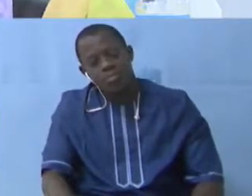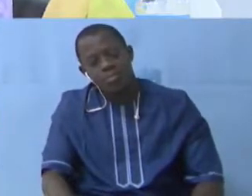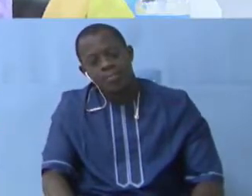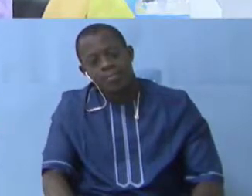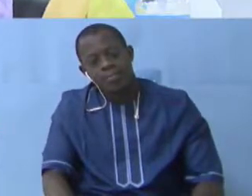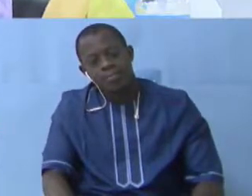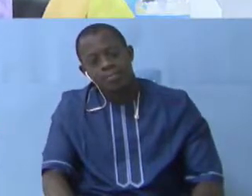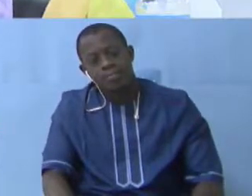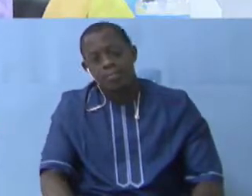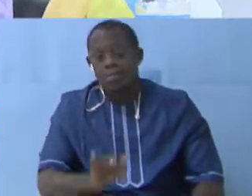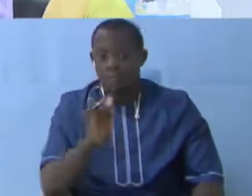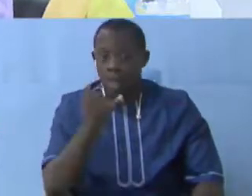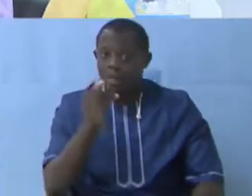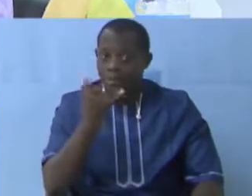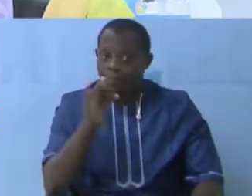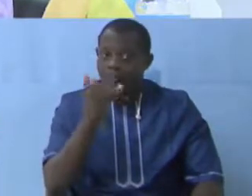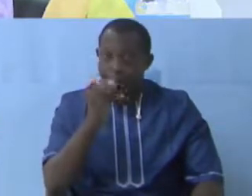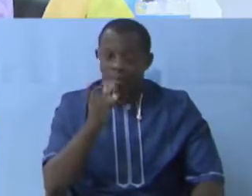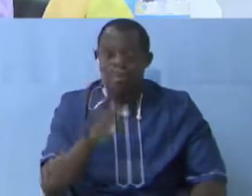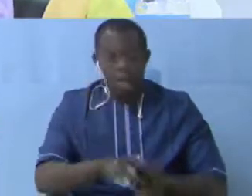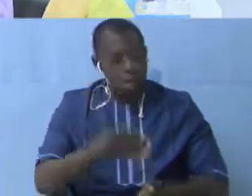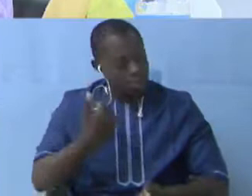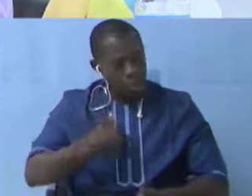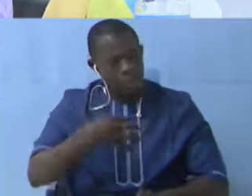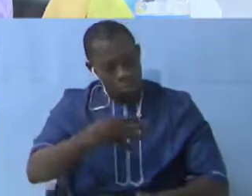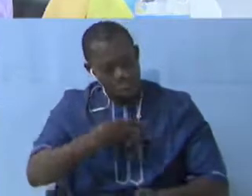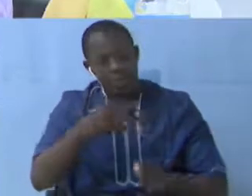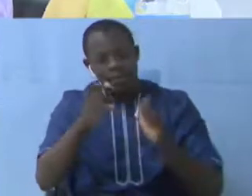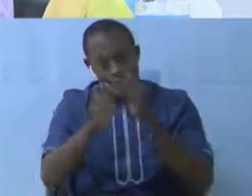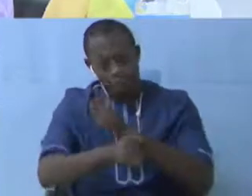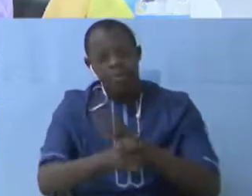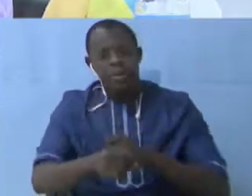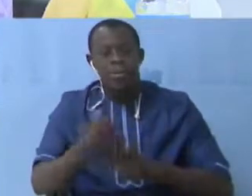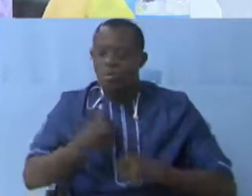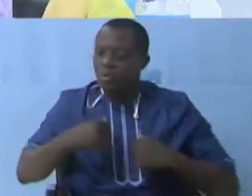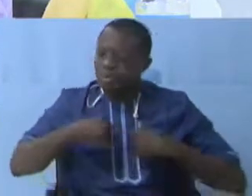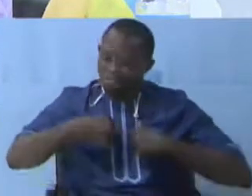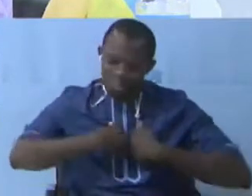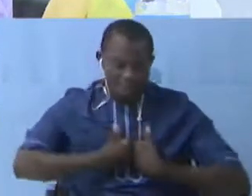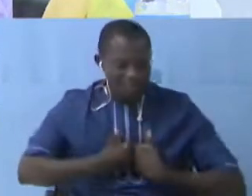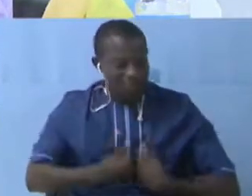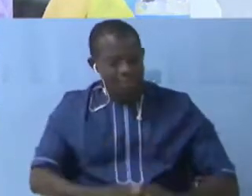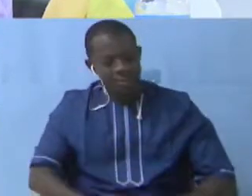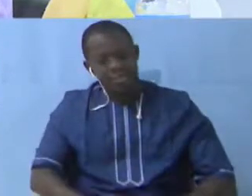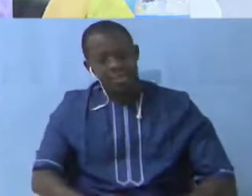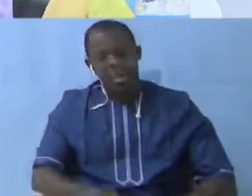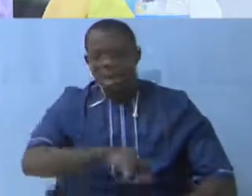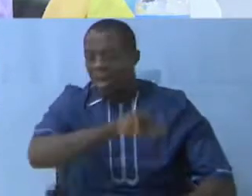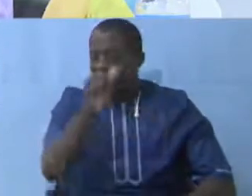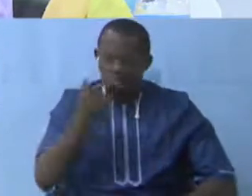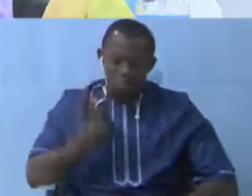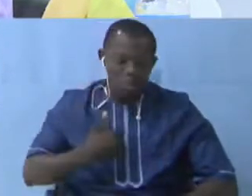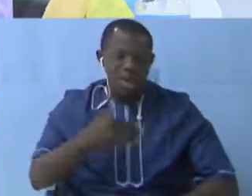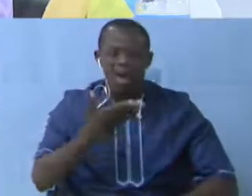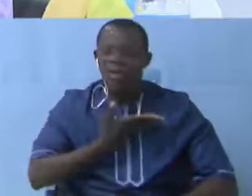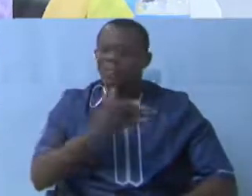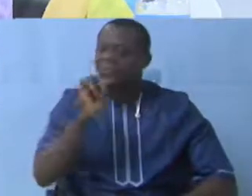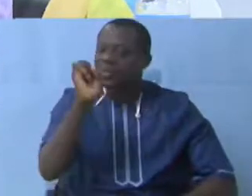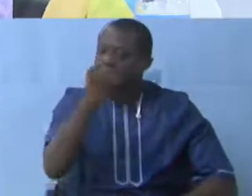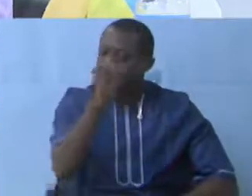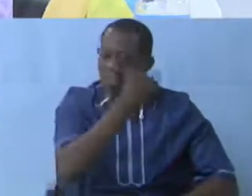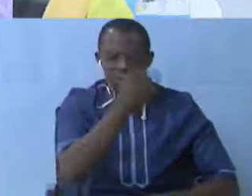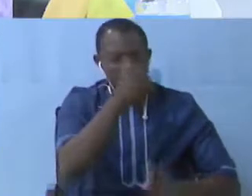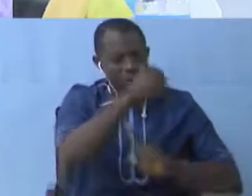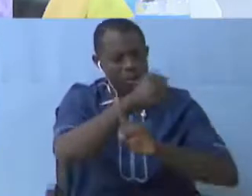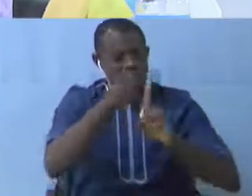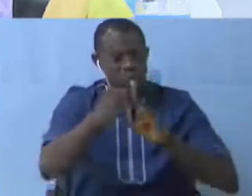woon wecceeku. Yes, definitely. People wanted change. They were tired, and they were very difficult situations.